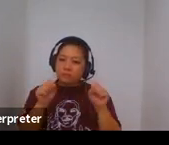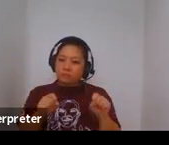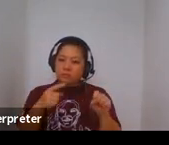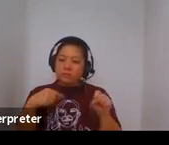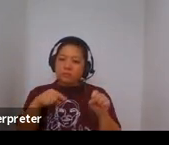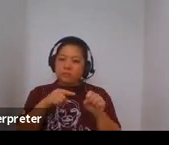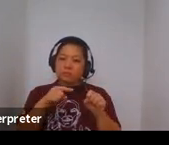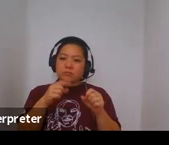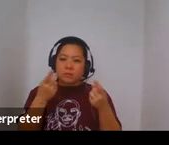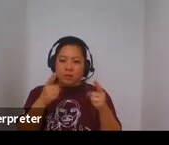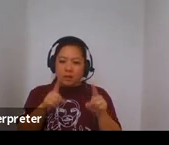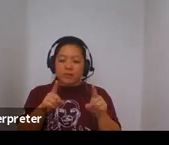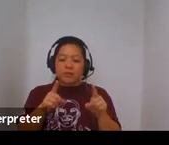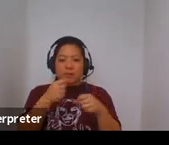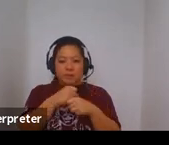created. So